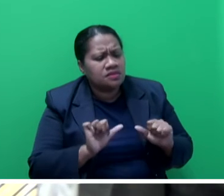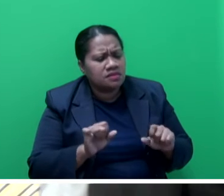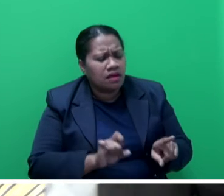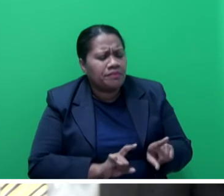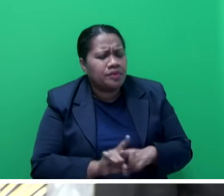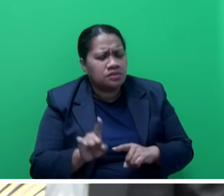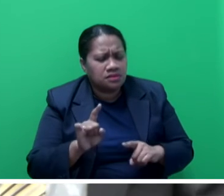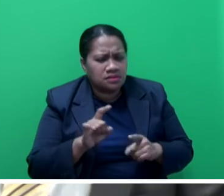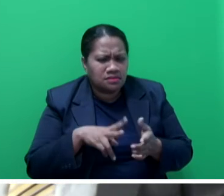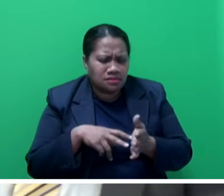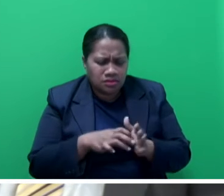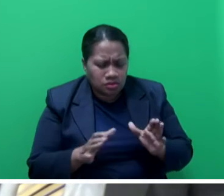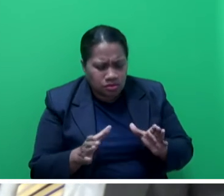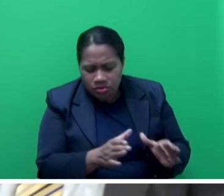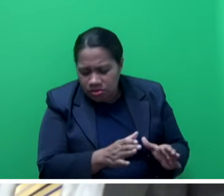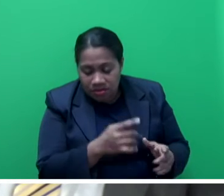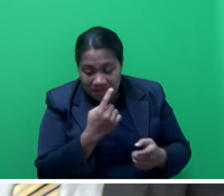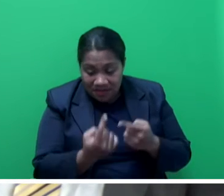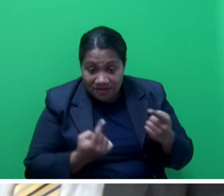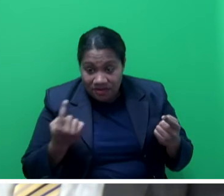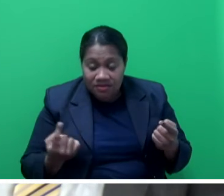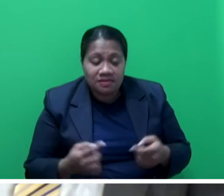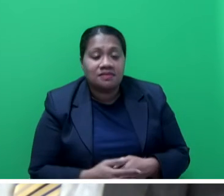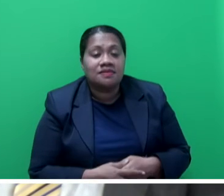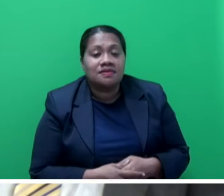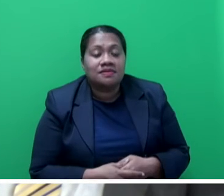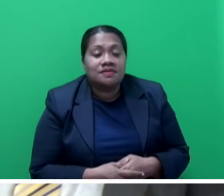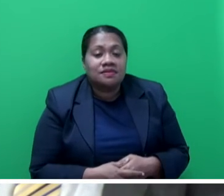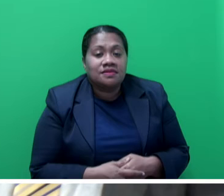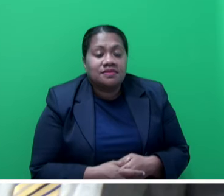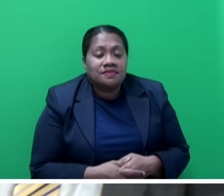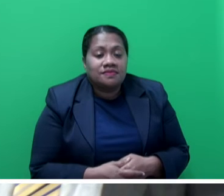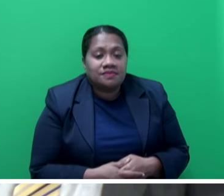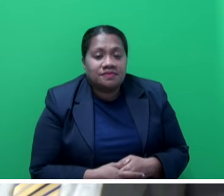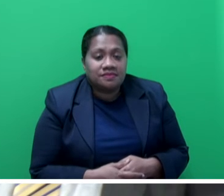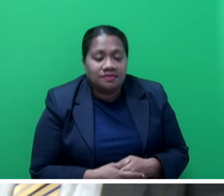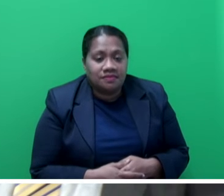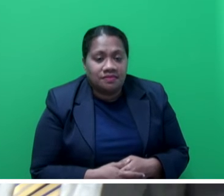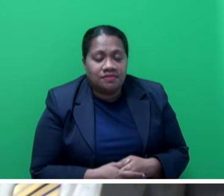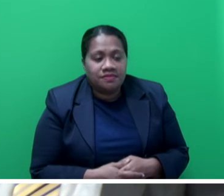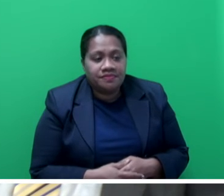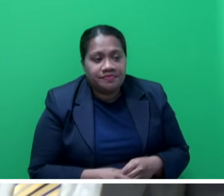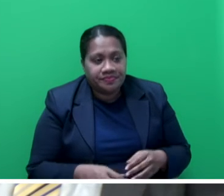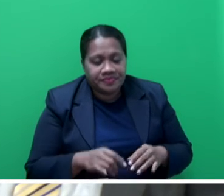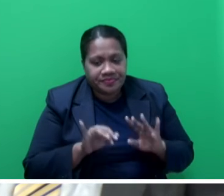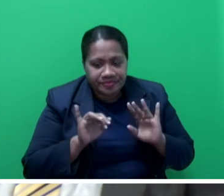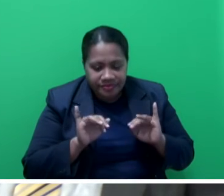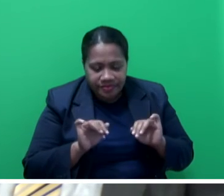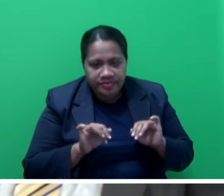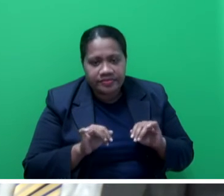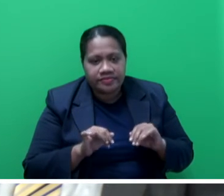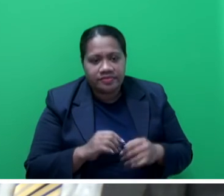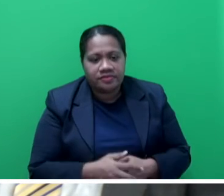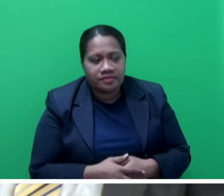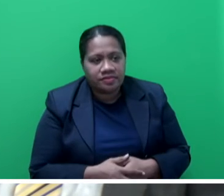population, which are those individuals with comorbid conditions such as diabetes, hypertension, cardiac issues, renal diseases, etc.,